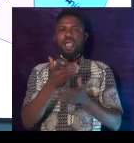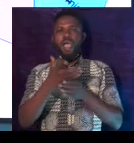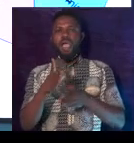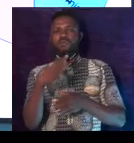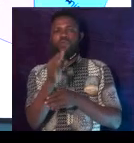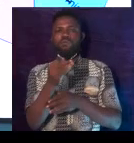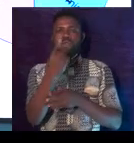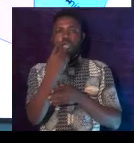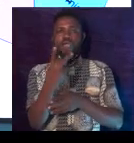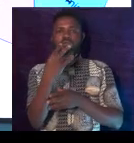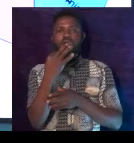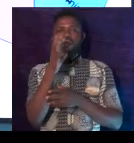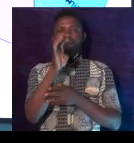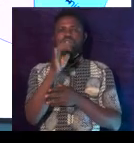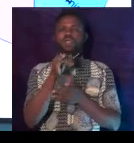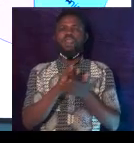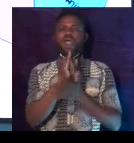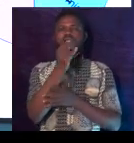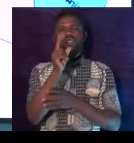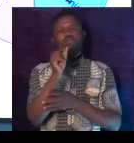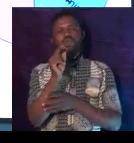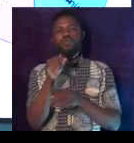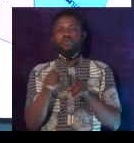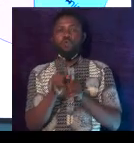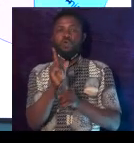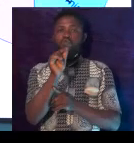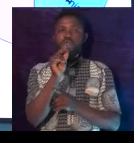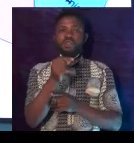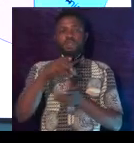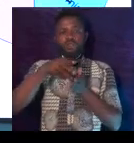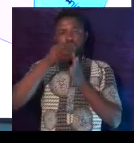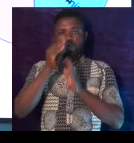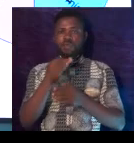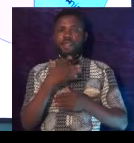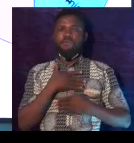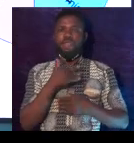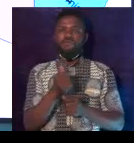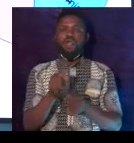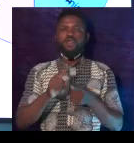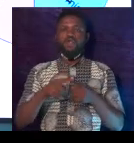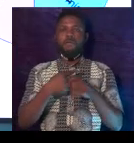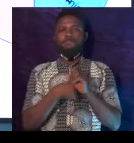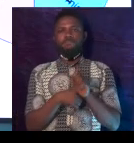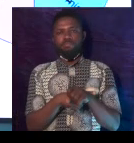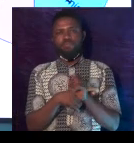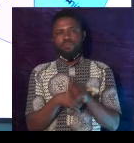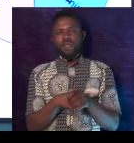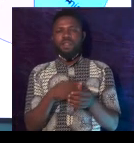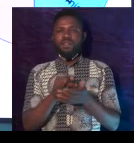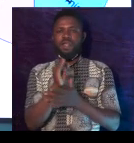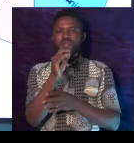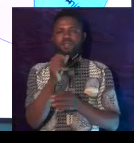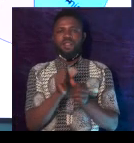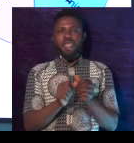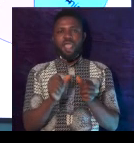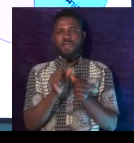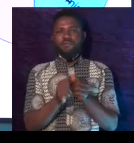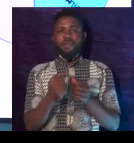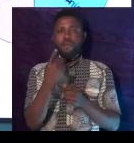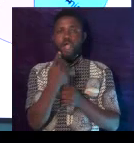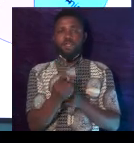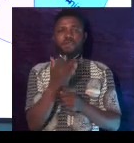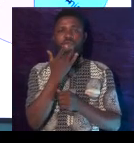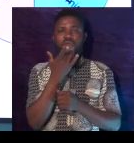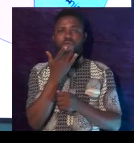half of 40, and that is 20. So 20 students prefer to play football. That's everybody's favorite